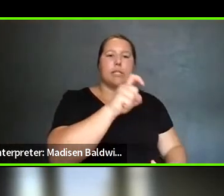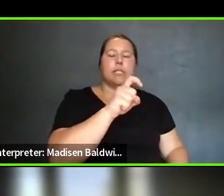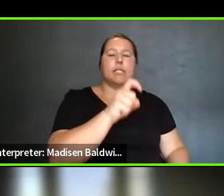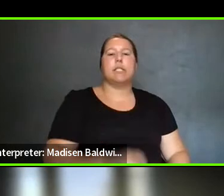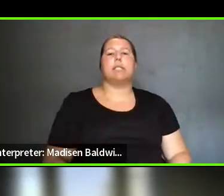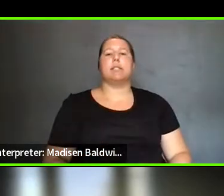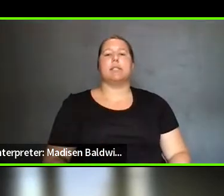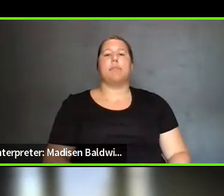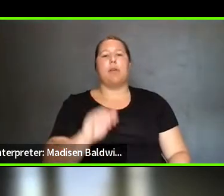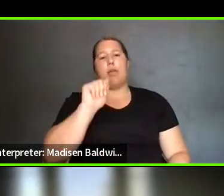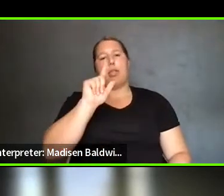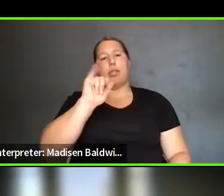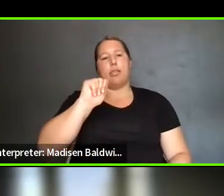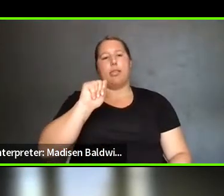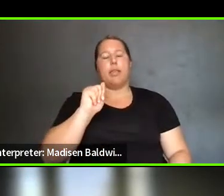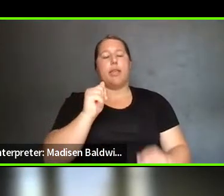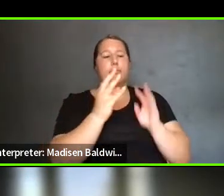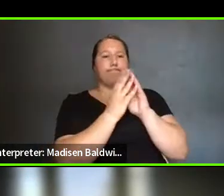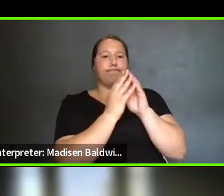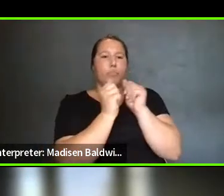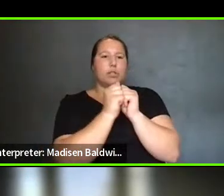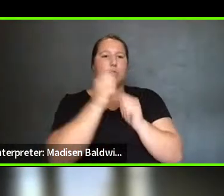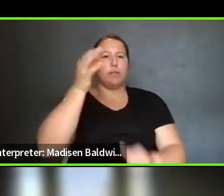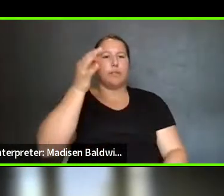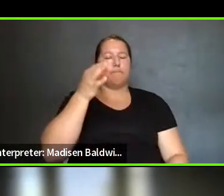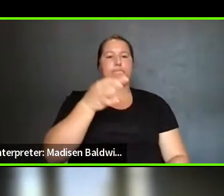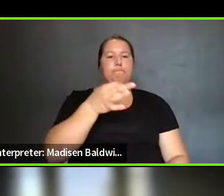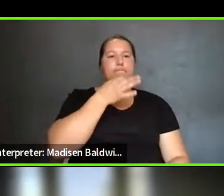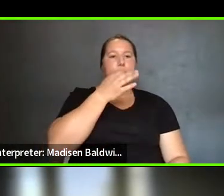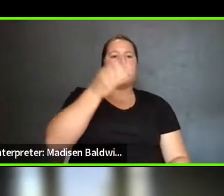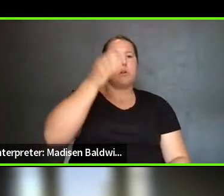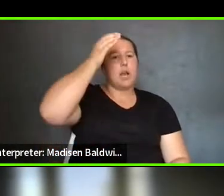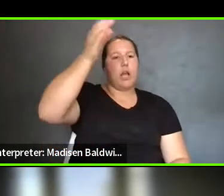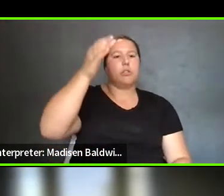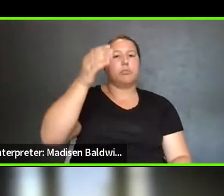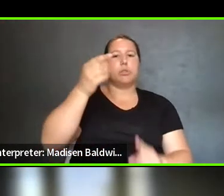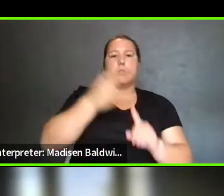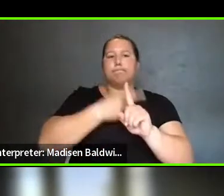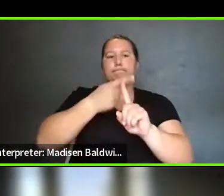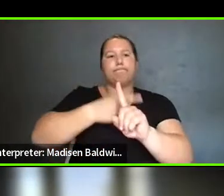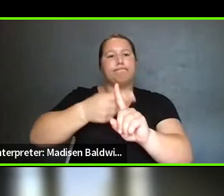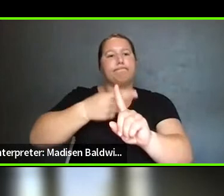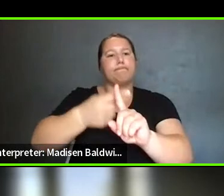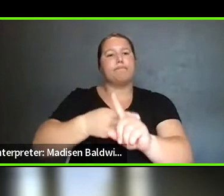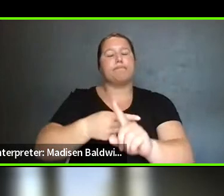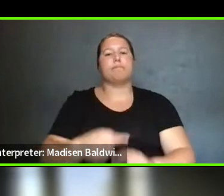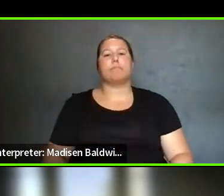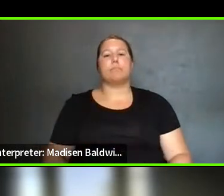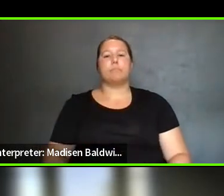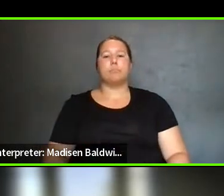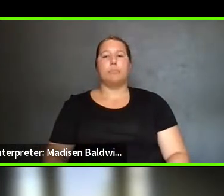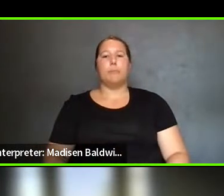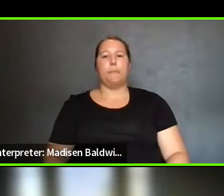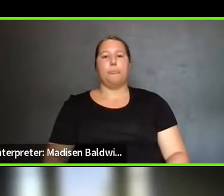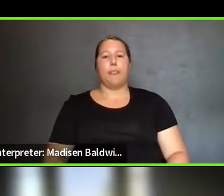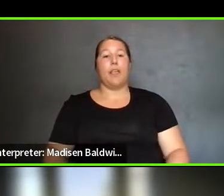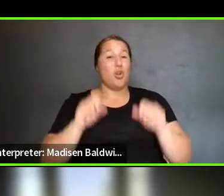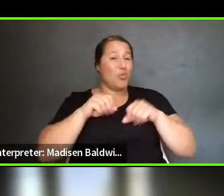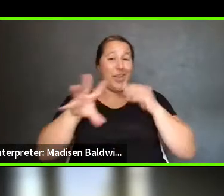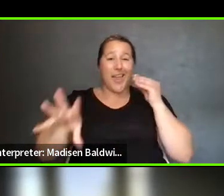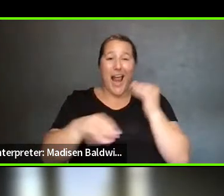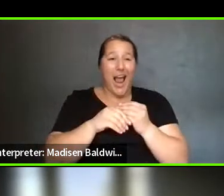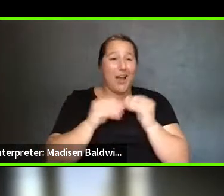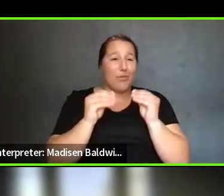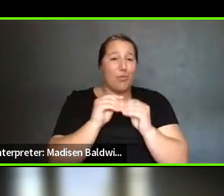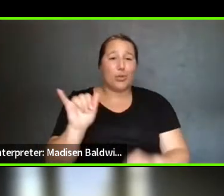regularly. Maybe we can connect her with that group that Aaliyah already meets with. And so certainly we're not trying to exclude